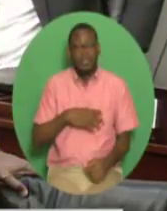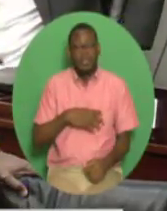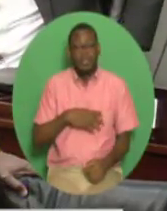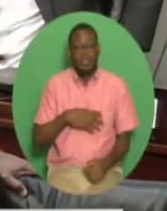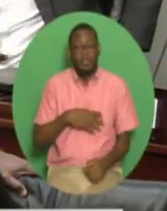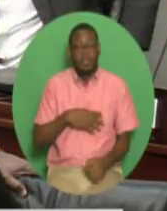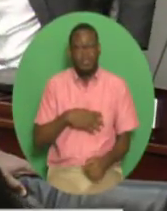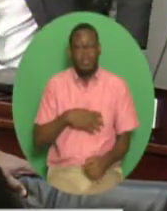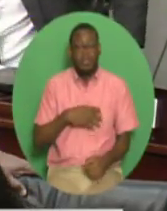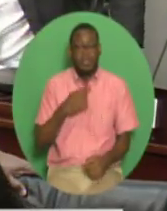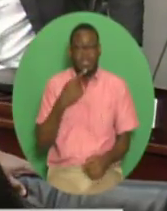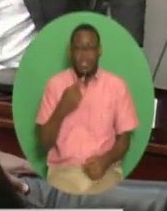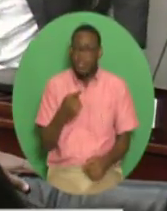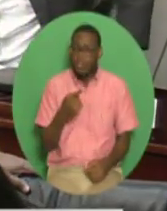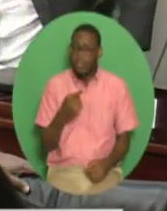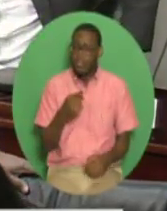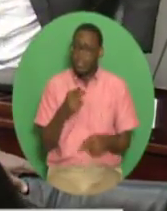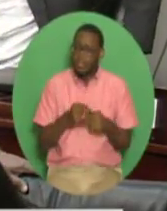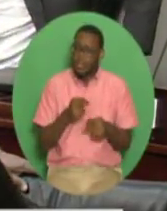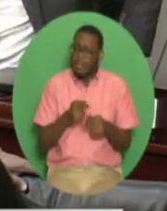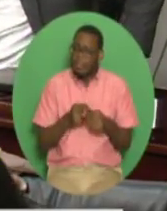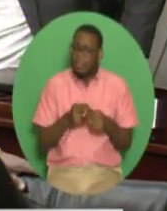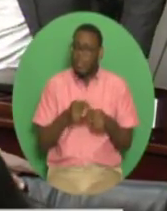referred to as Gongo Lai Lai.